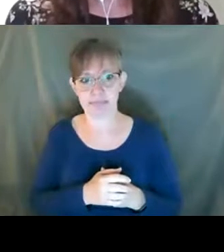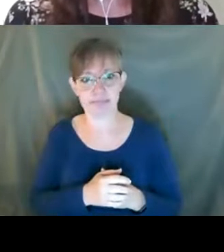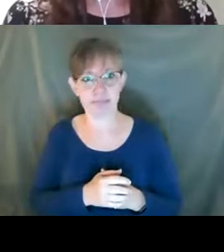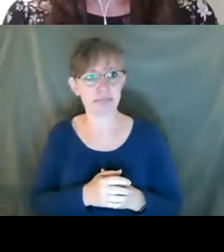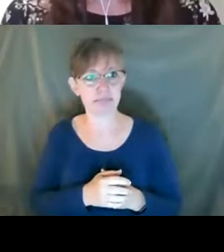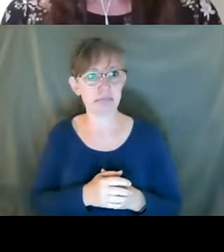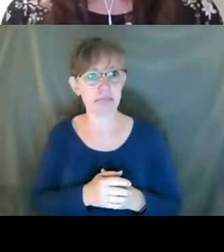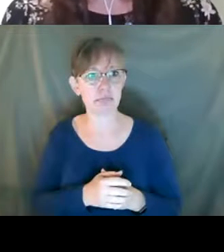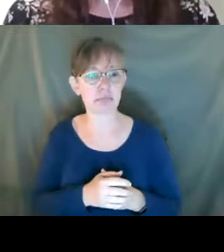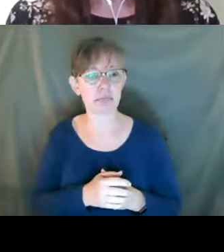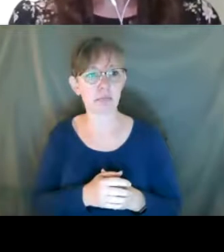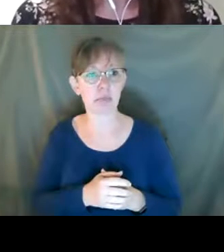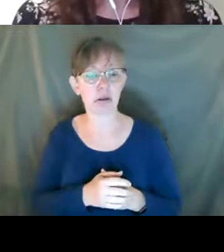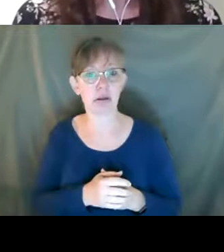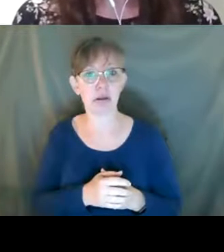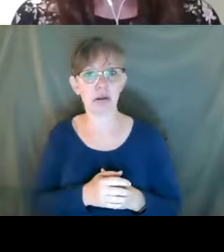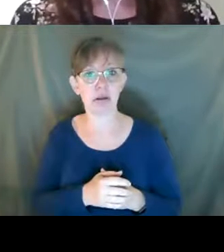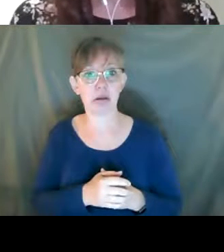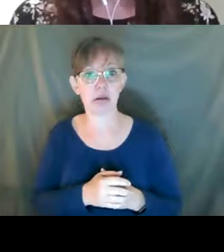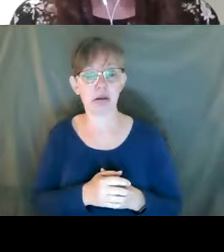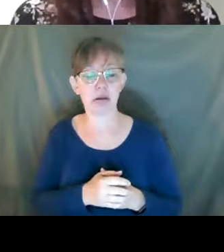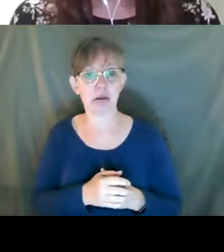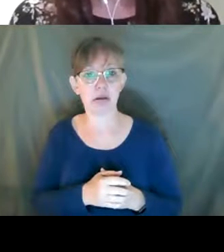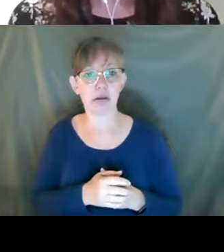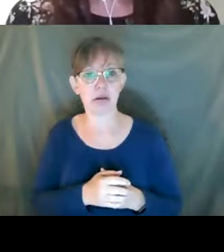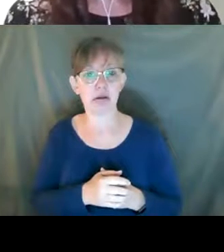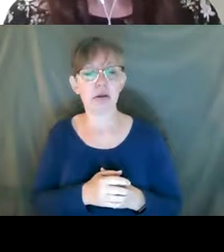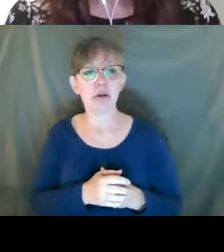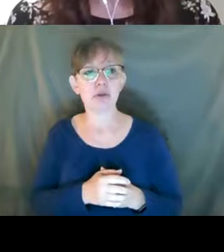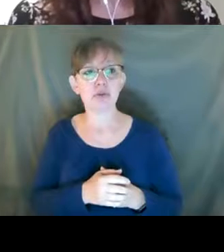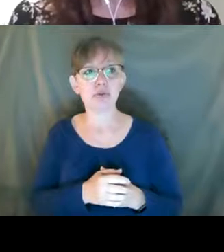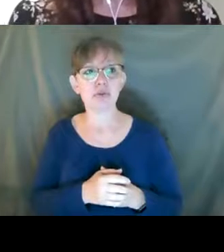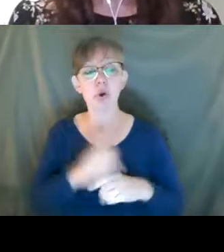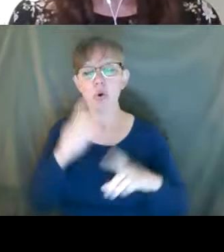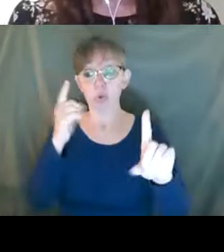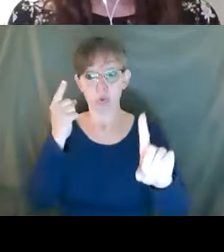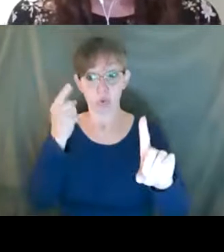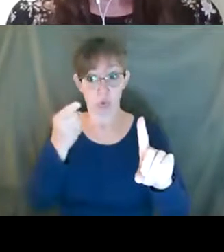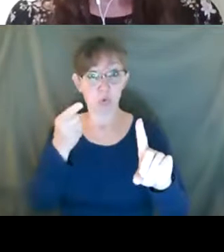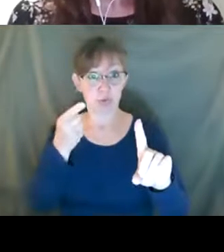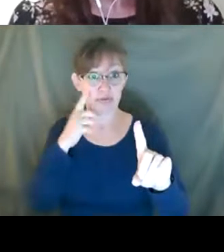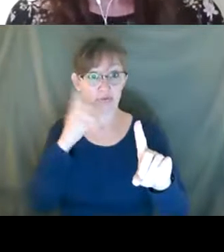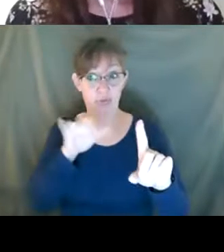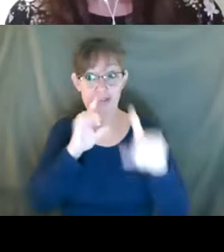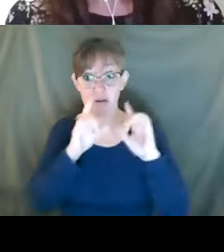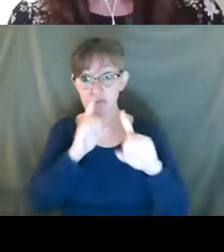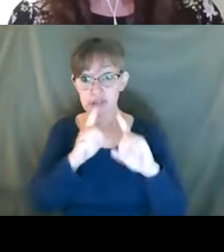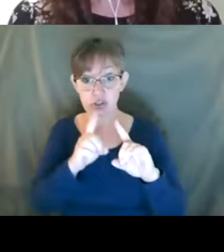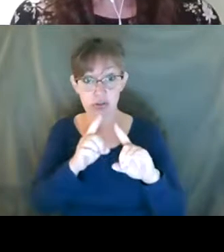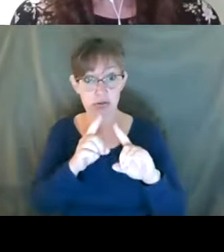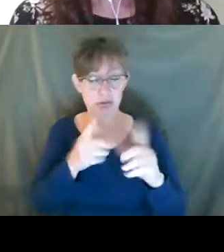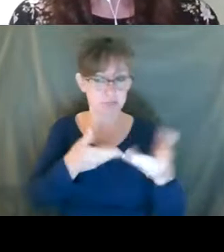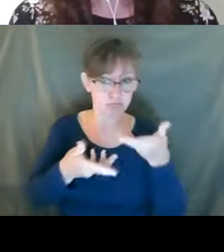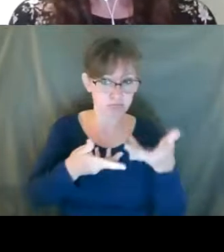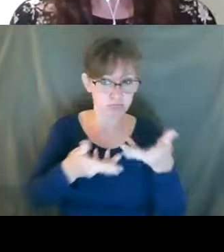The goals in having these important conversations with your loved ones or patients